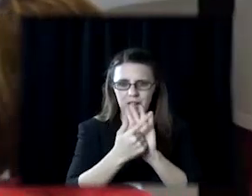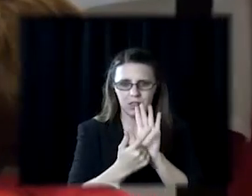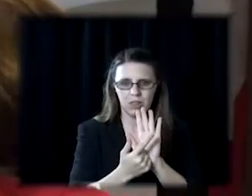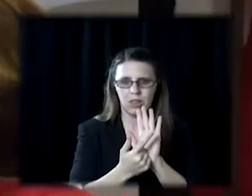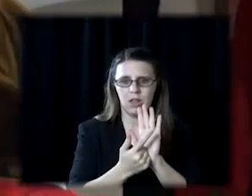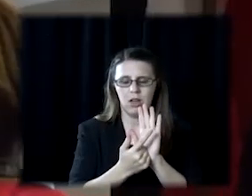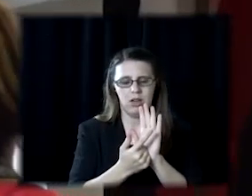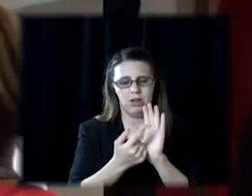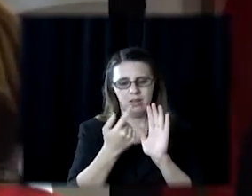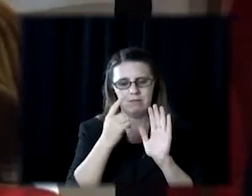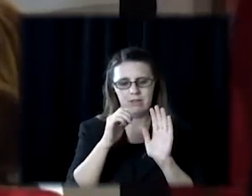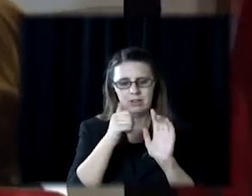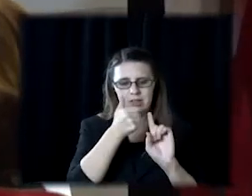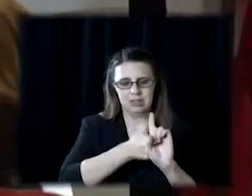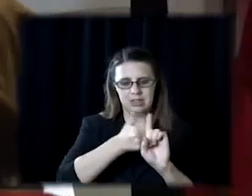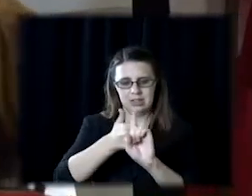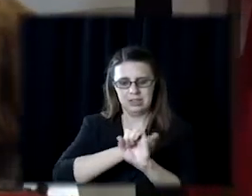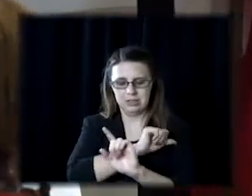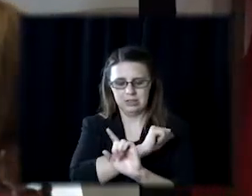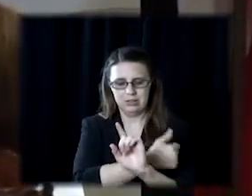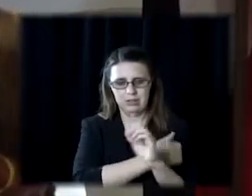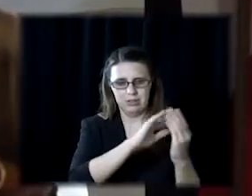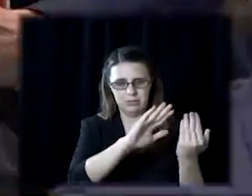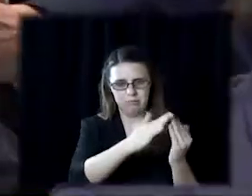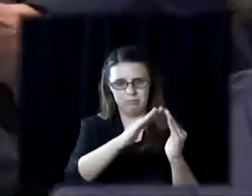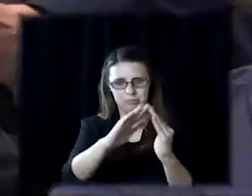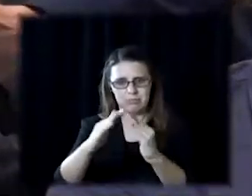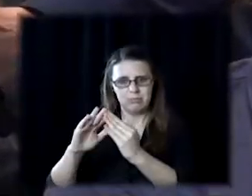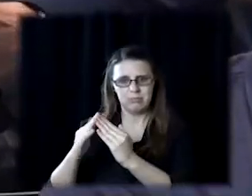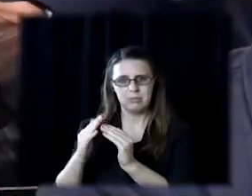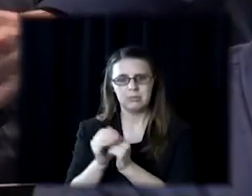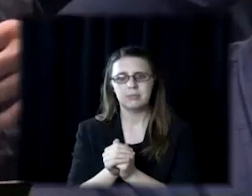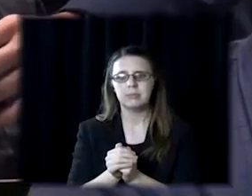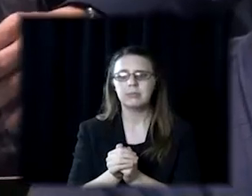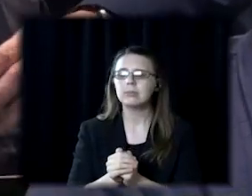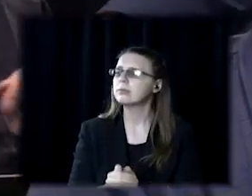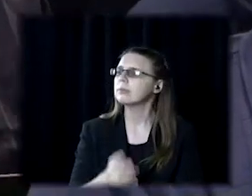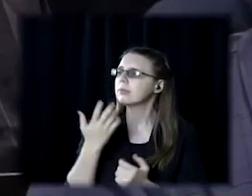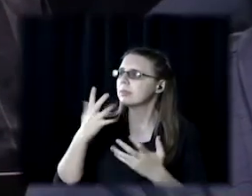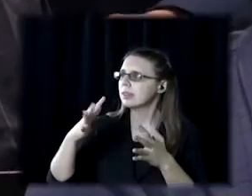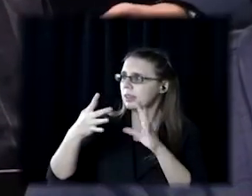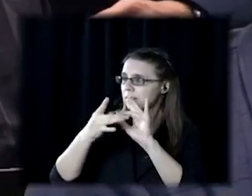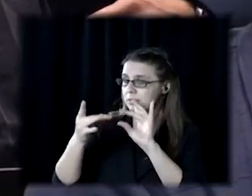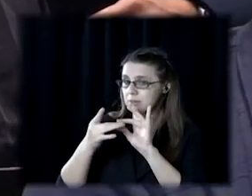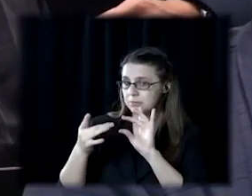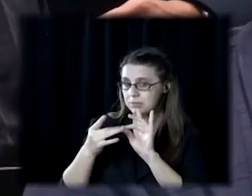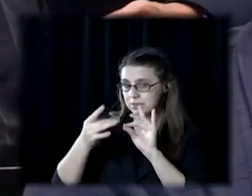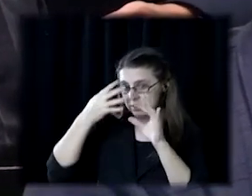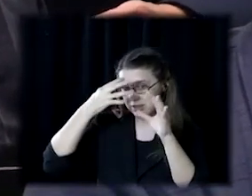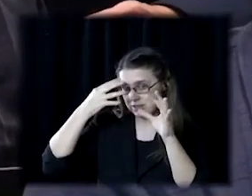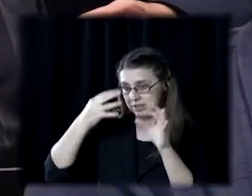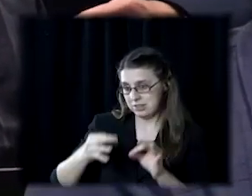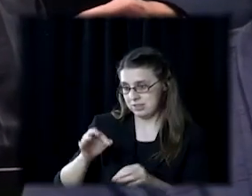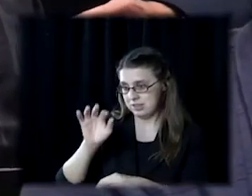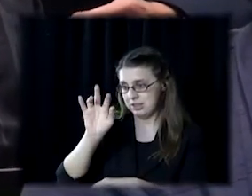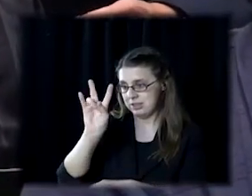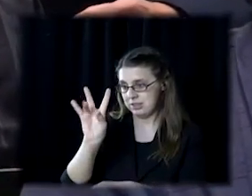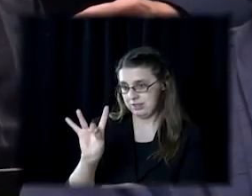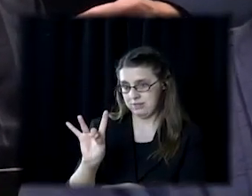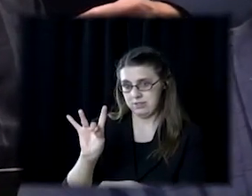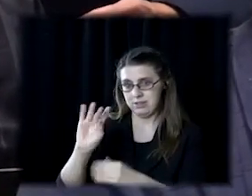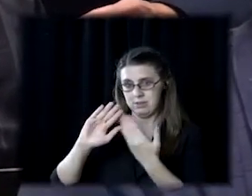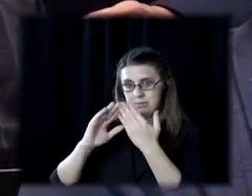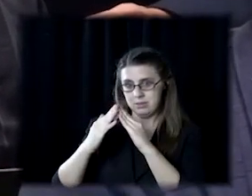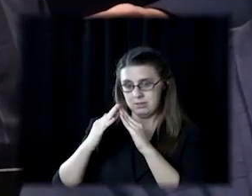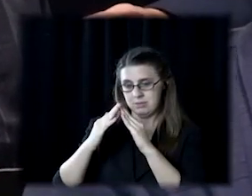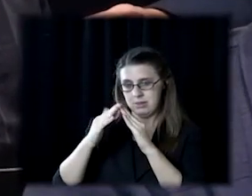autonomy. Kevin, what we are? Chairman Garrion, you had mentioned that the decision to designate the 78 municipalities was made after discussions